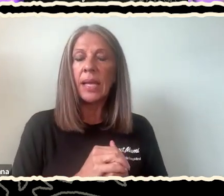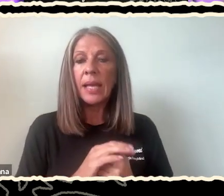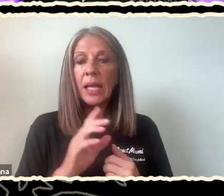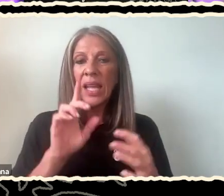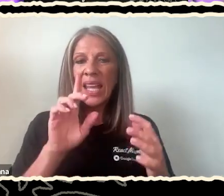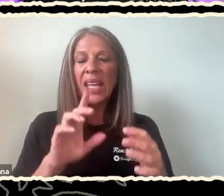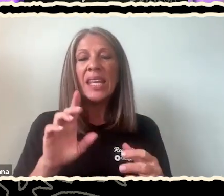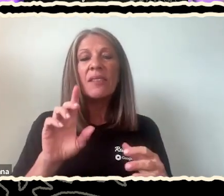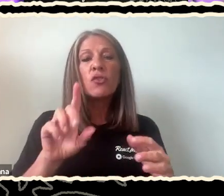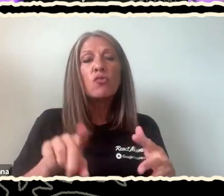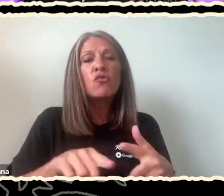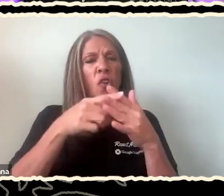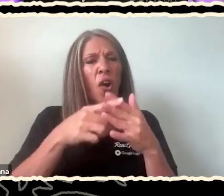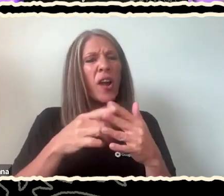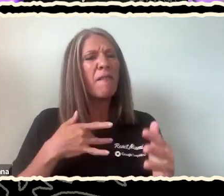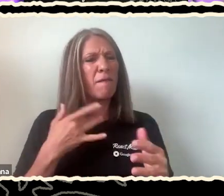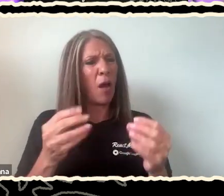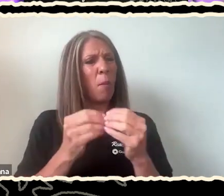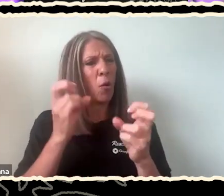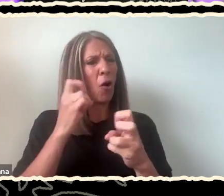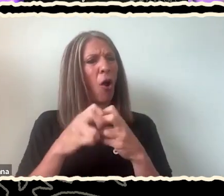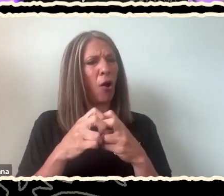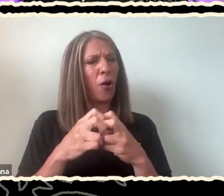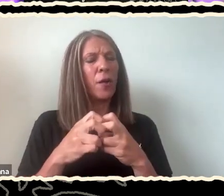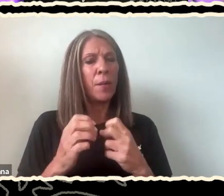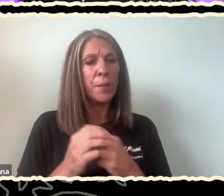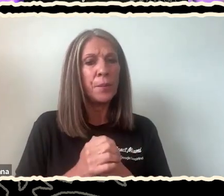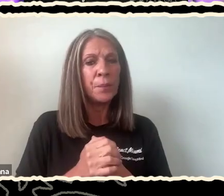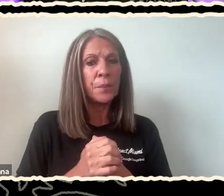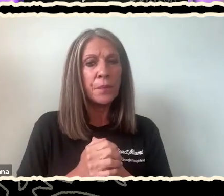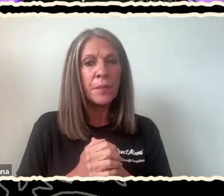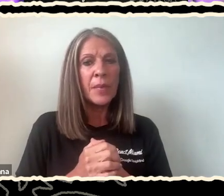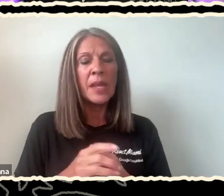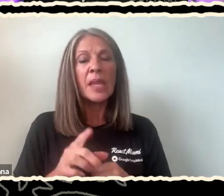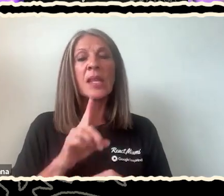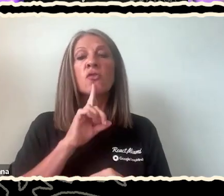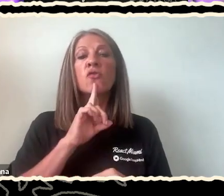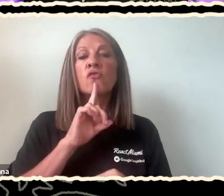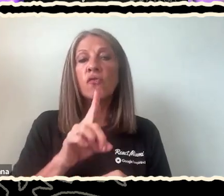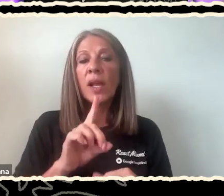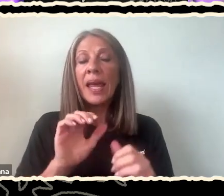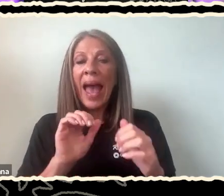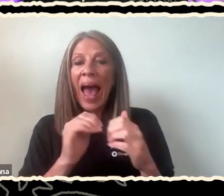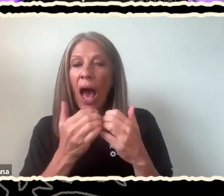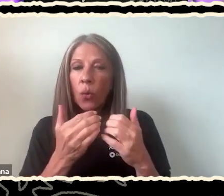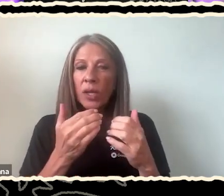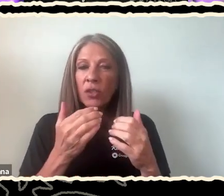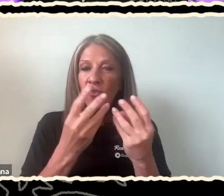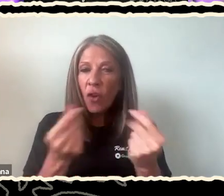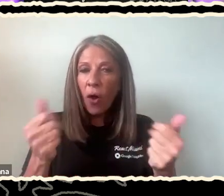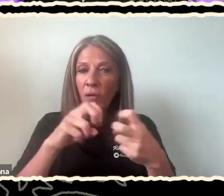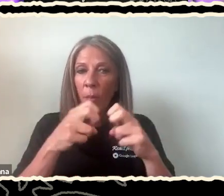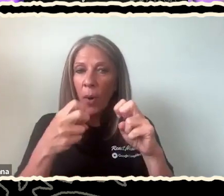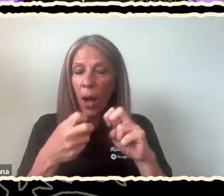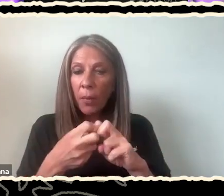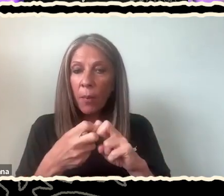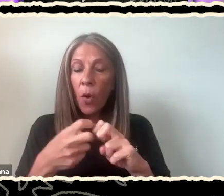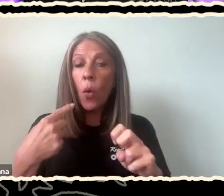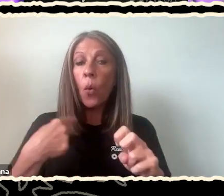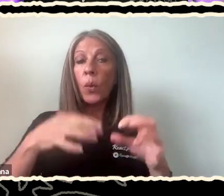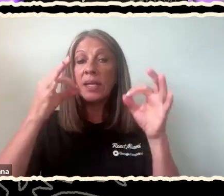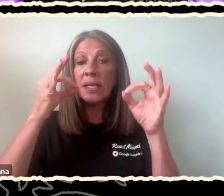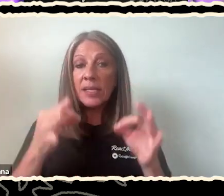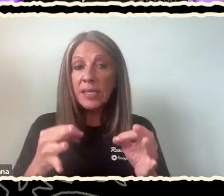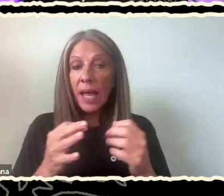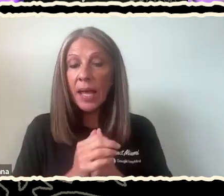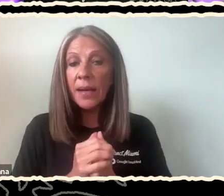started felt harder than it should be. And this is where our background really shaped how we saw the problem. Like, at some point, we